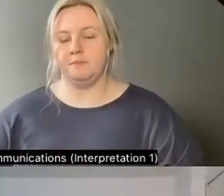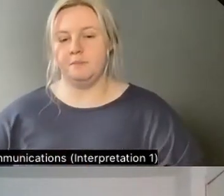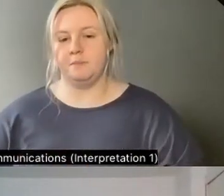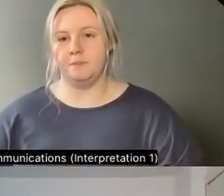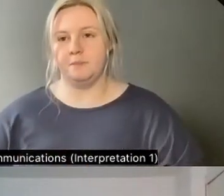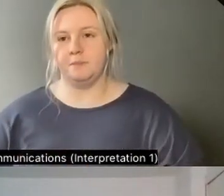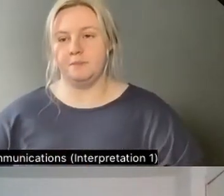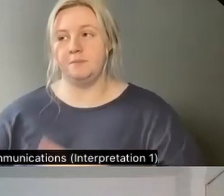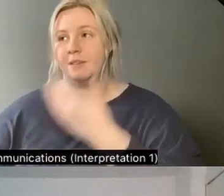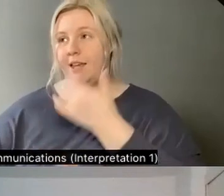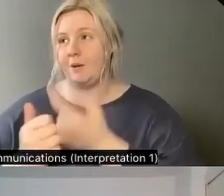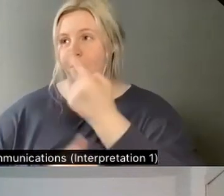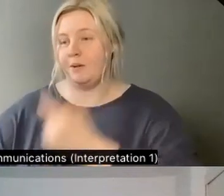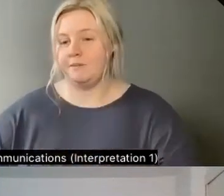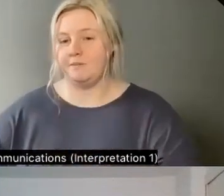Thank you, everyone.